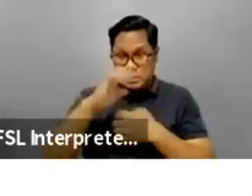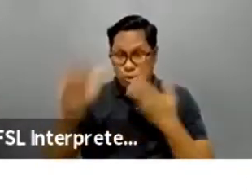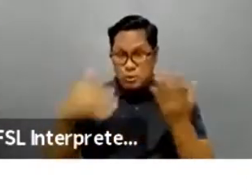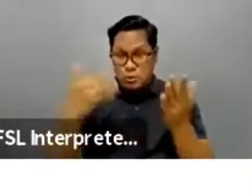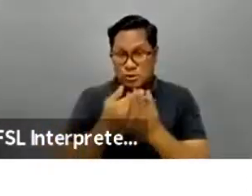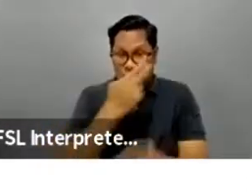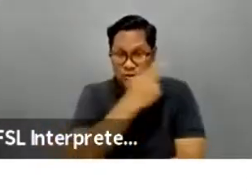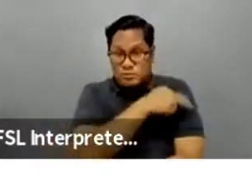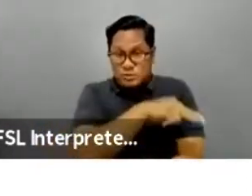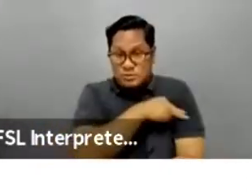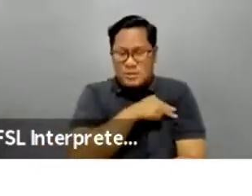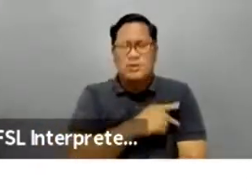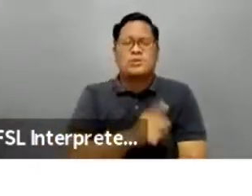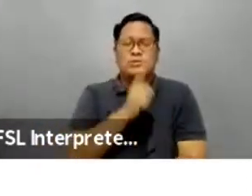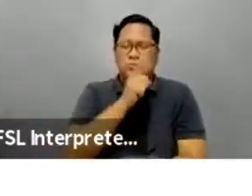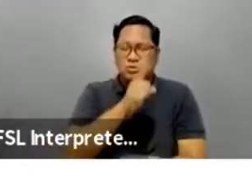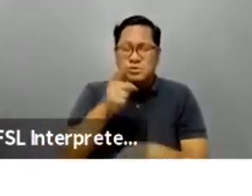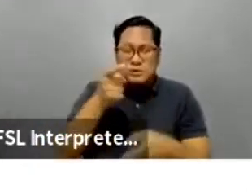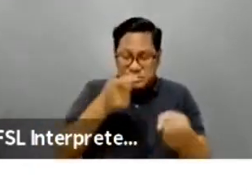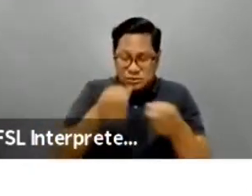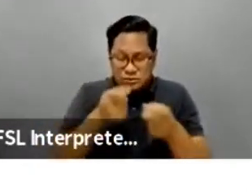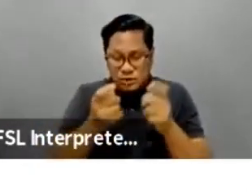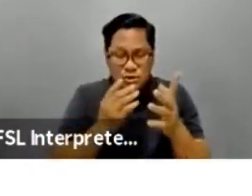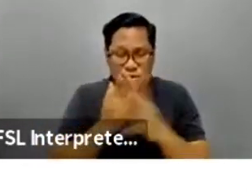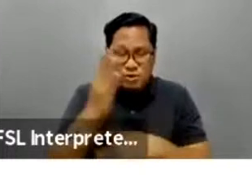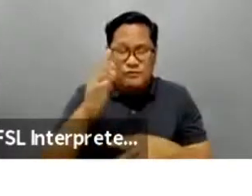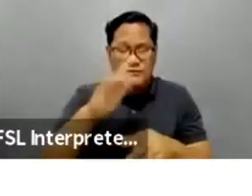hospital payments will be covered by PhilHealth?